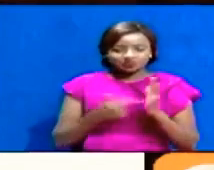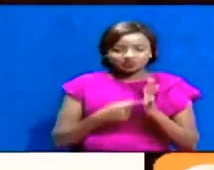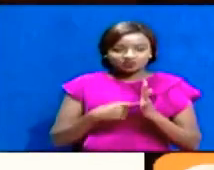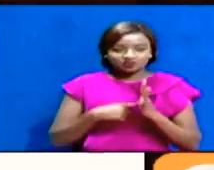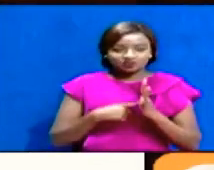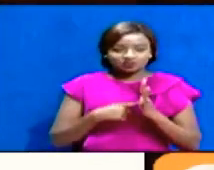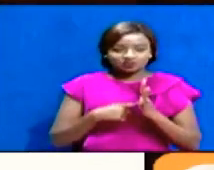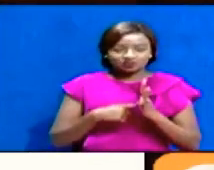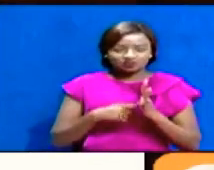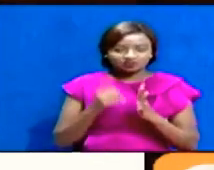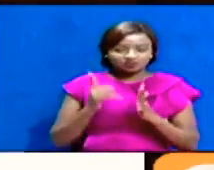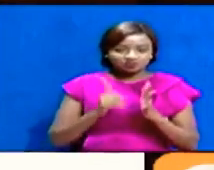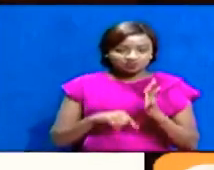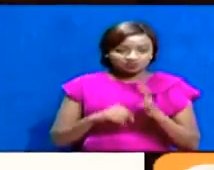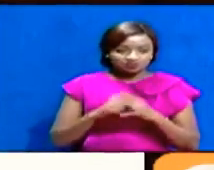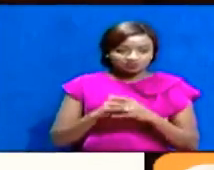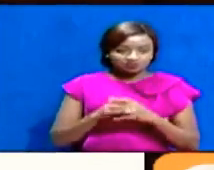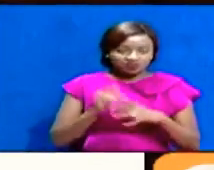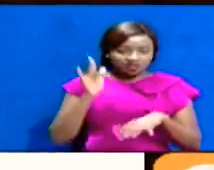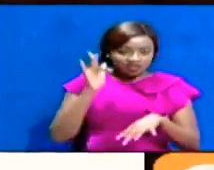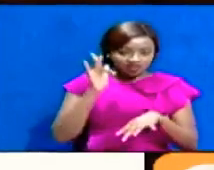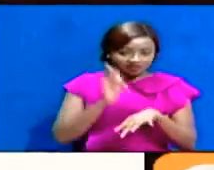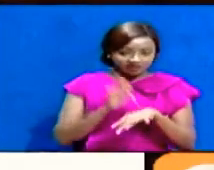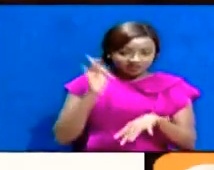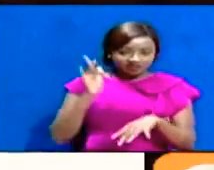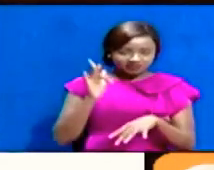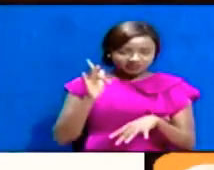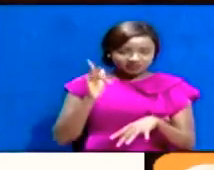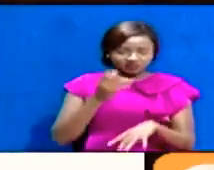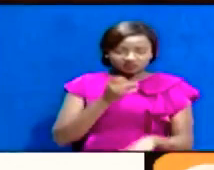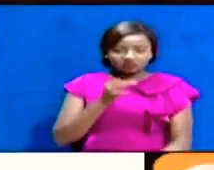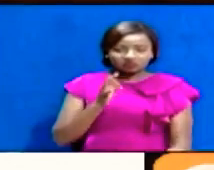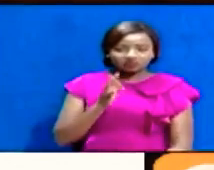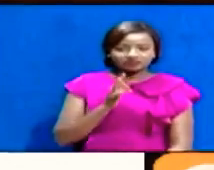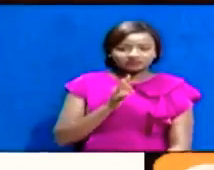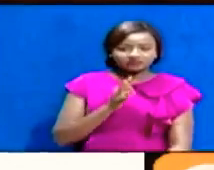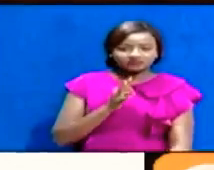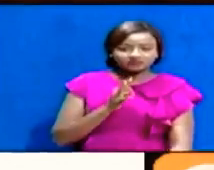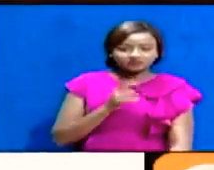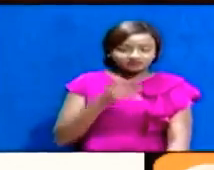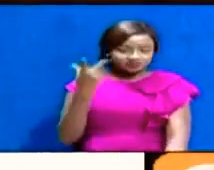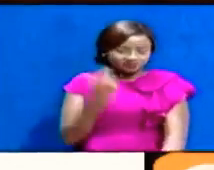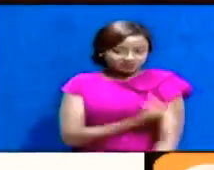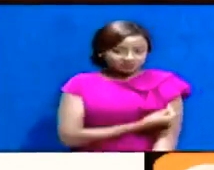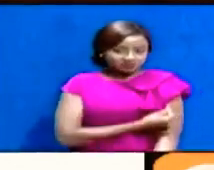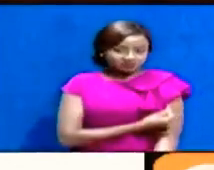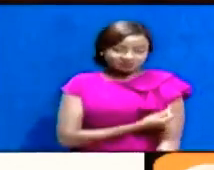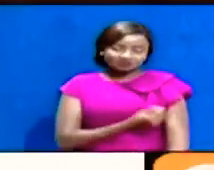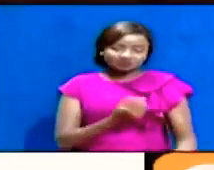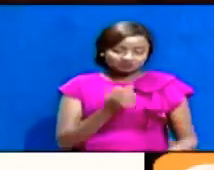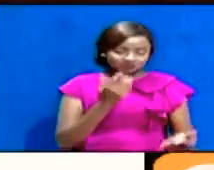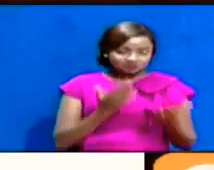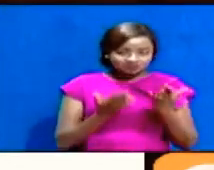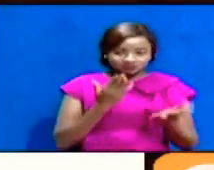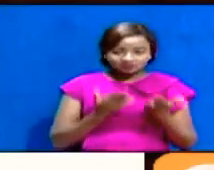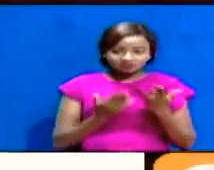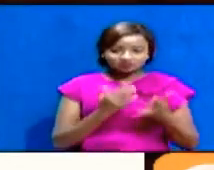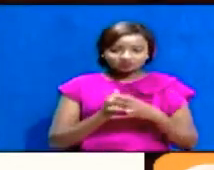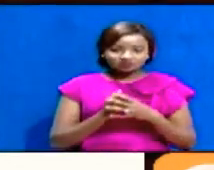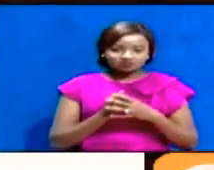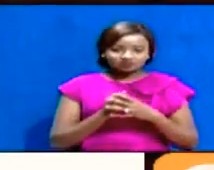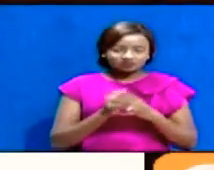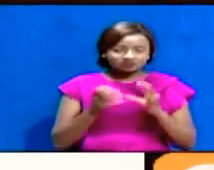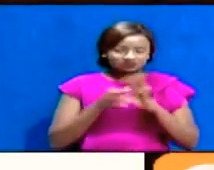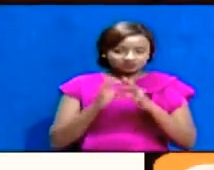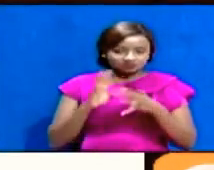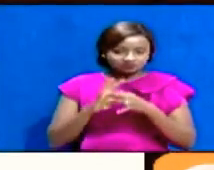Because the effectiveness rather of the vaccines could be closely